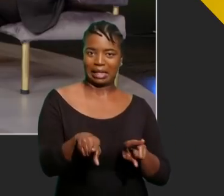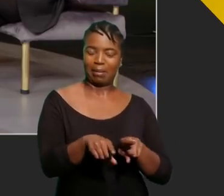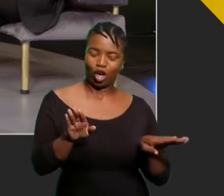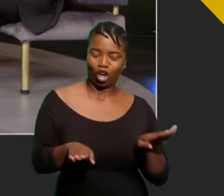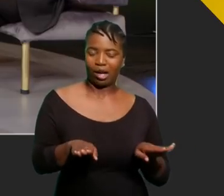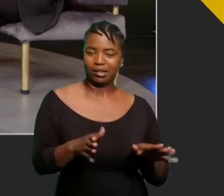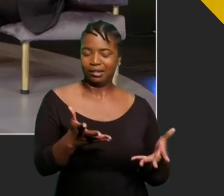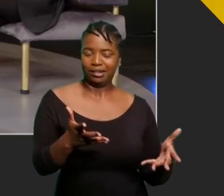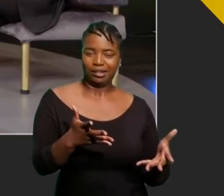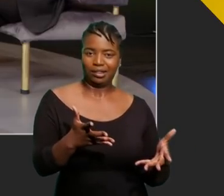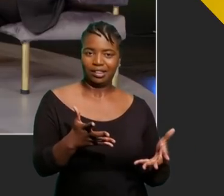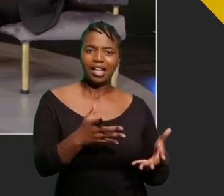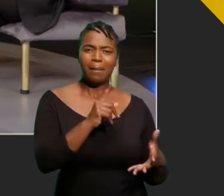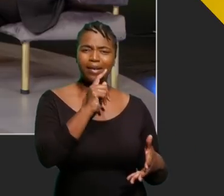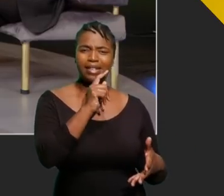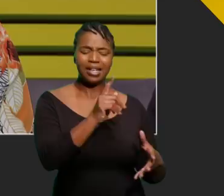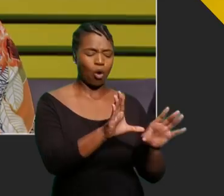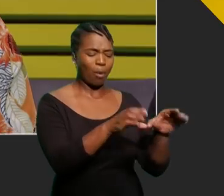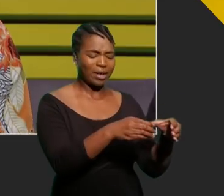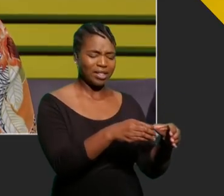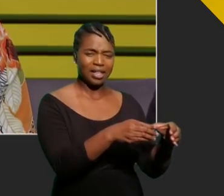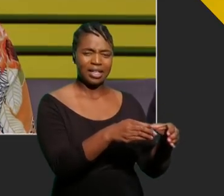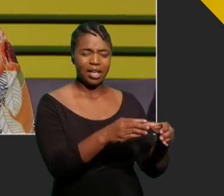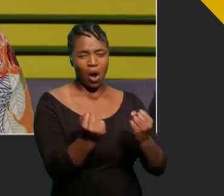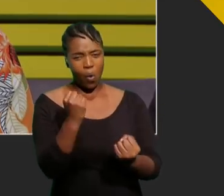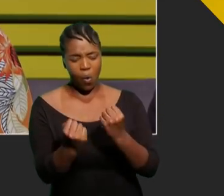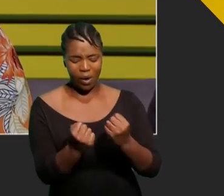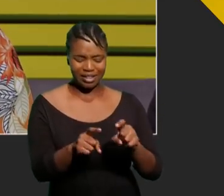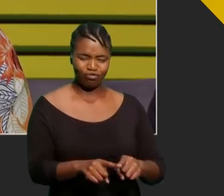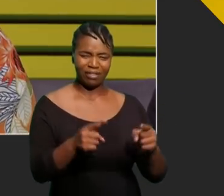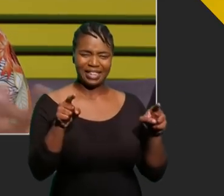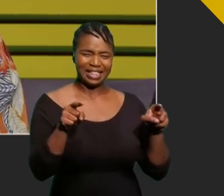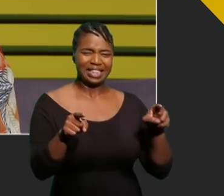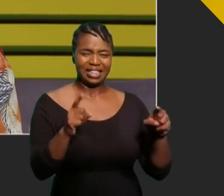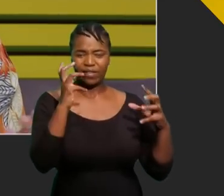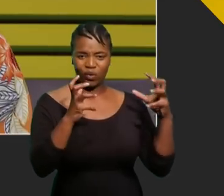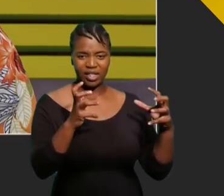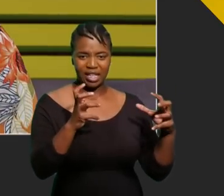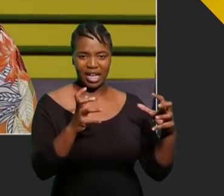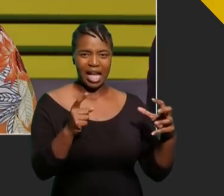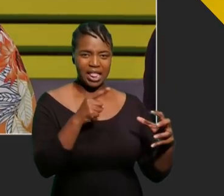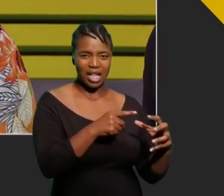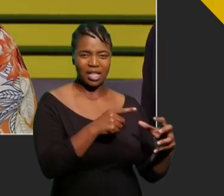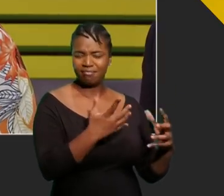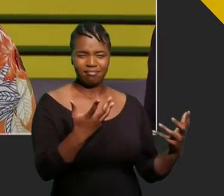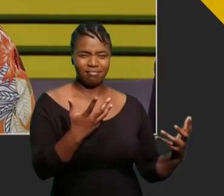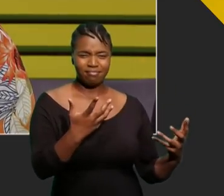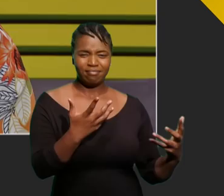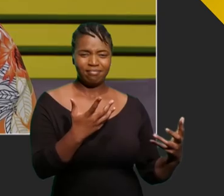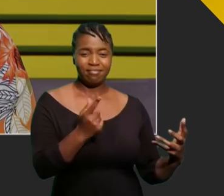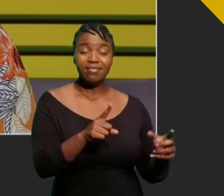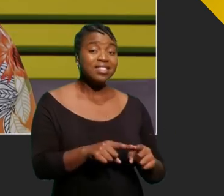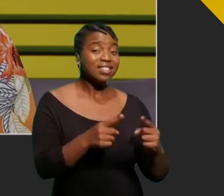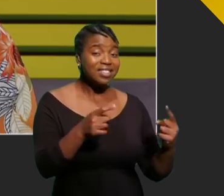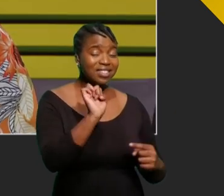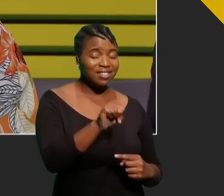Looks like a court. It's not a court. But this is a situation yes. where there's a discrepancy or there's a cognitive dissonance where, mm. for an example, we keep saying Life is Dimeni was a commission. It actually wasn't. It was